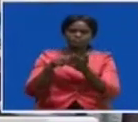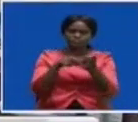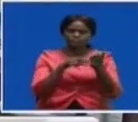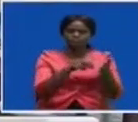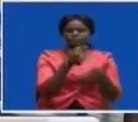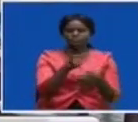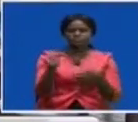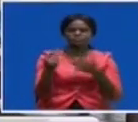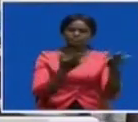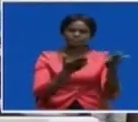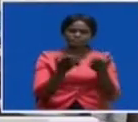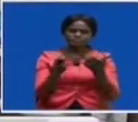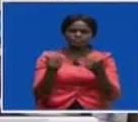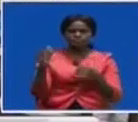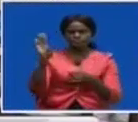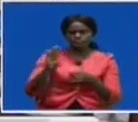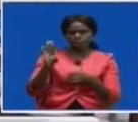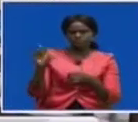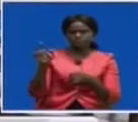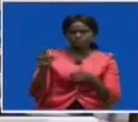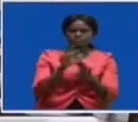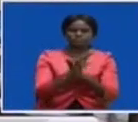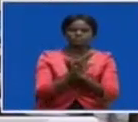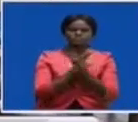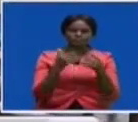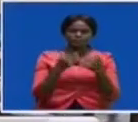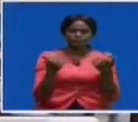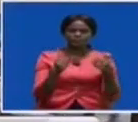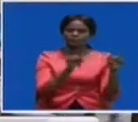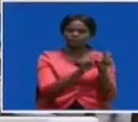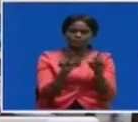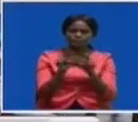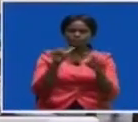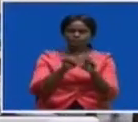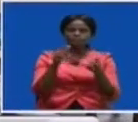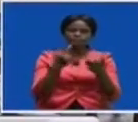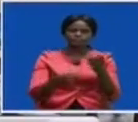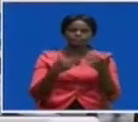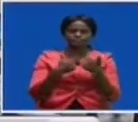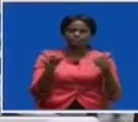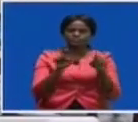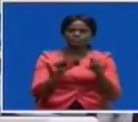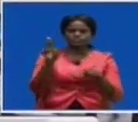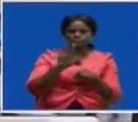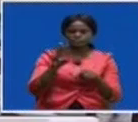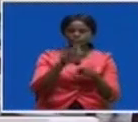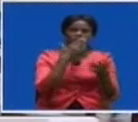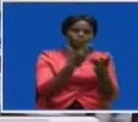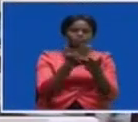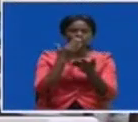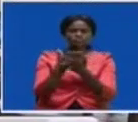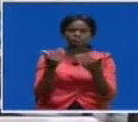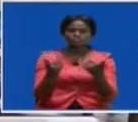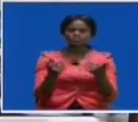and services between Botswana and Zambia, also including Zimbabwe, because they're going to be using the same routes. So we see this